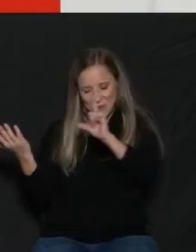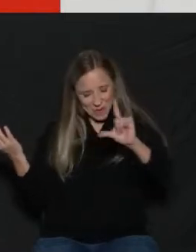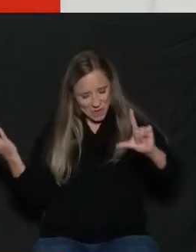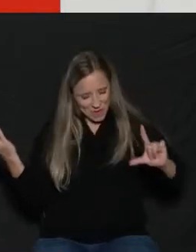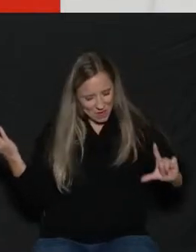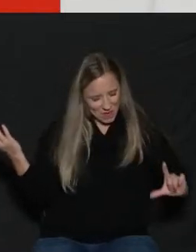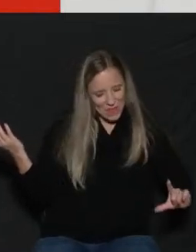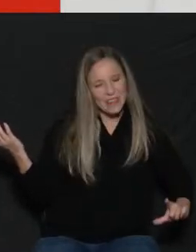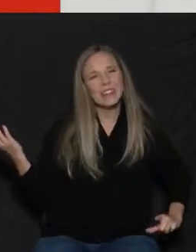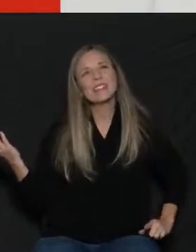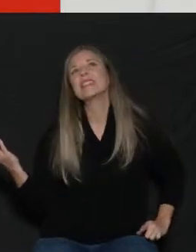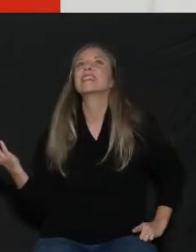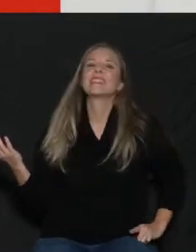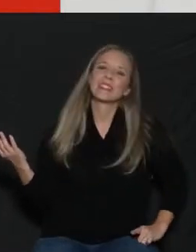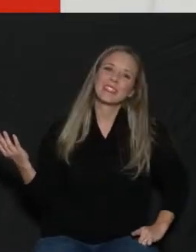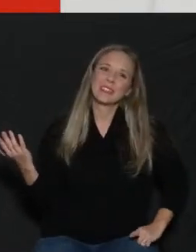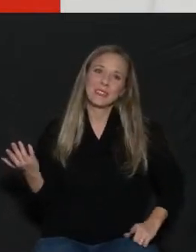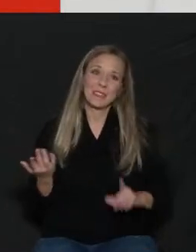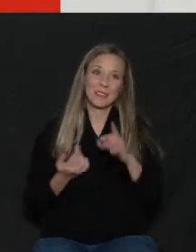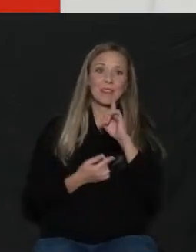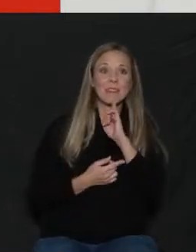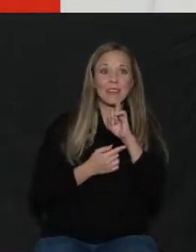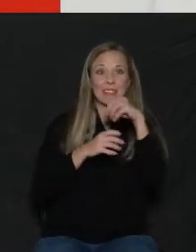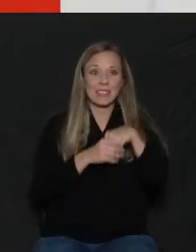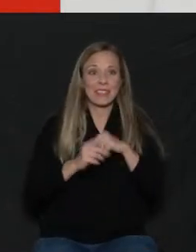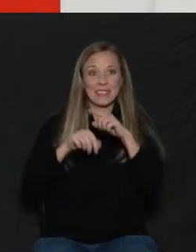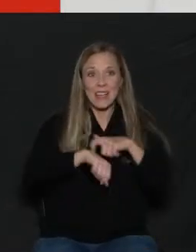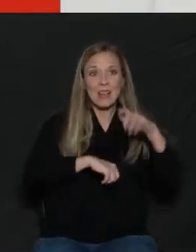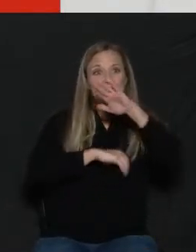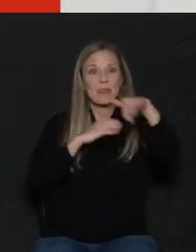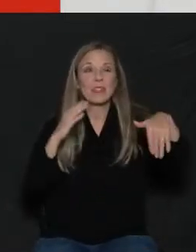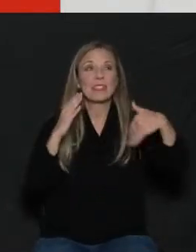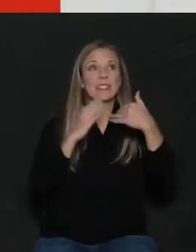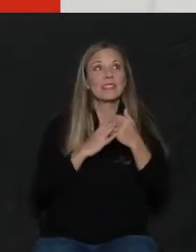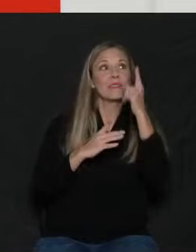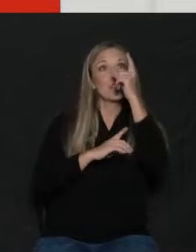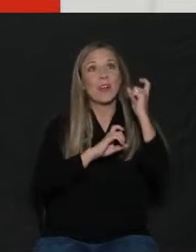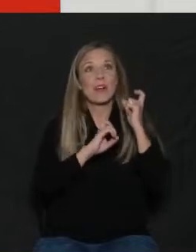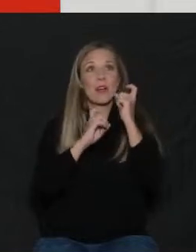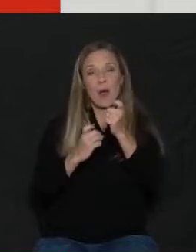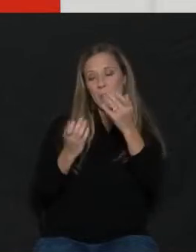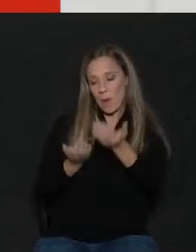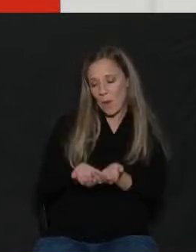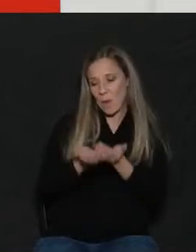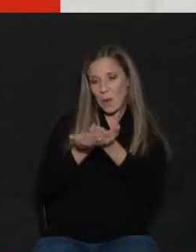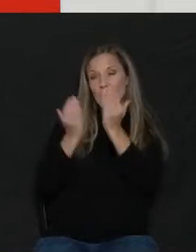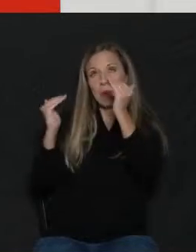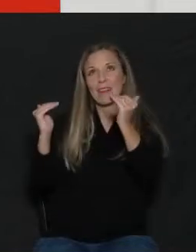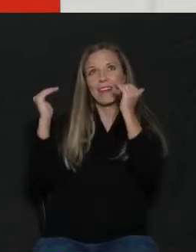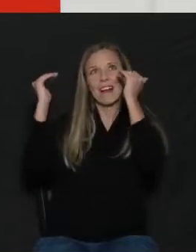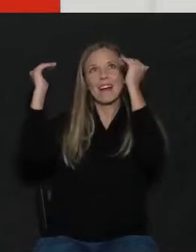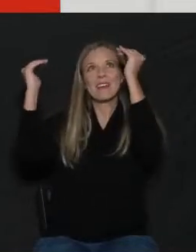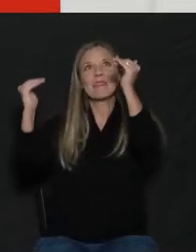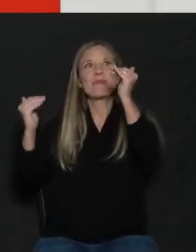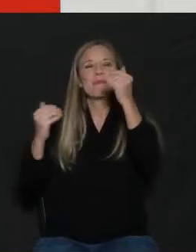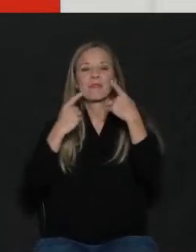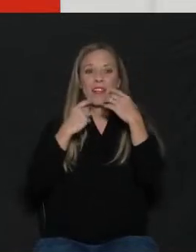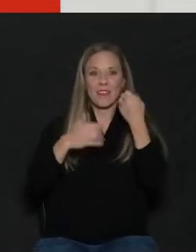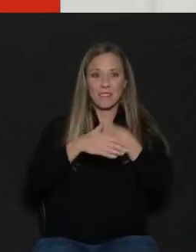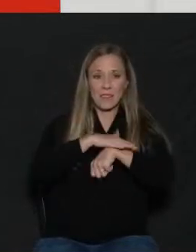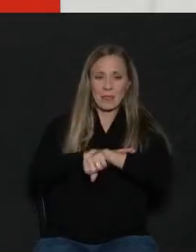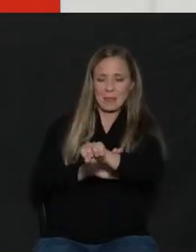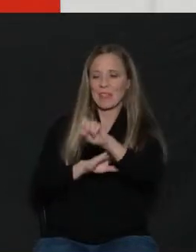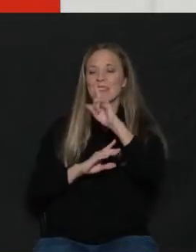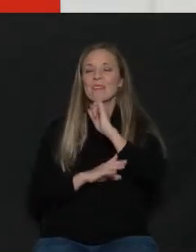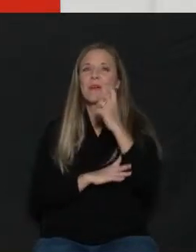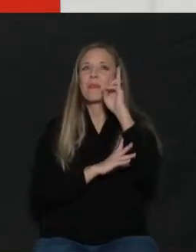everlasting Lord. In time, behold him come, offspring of